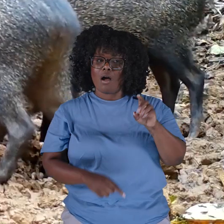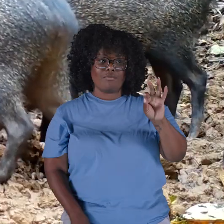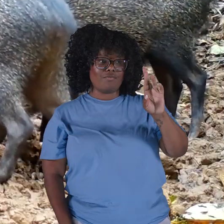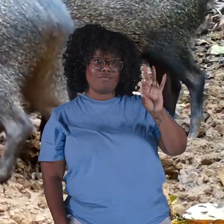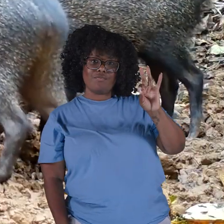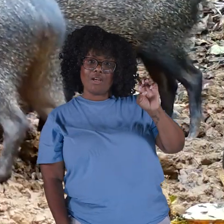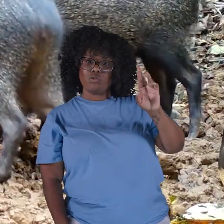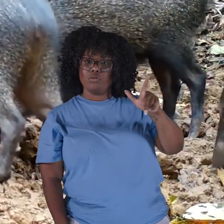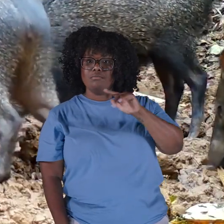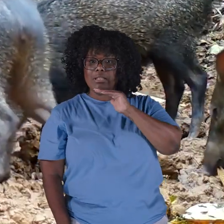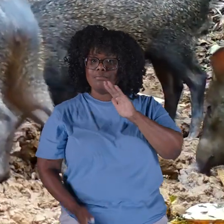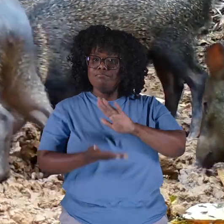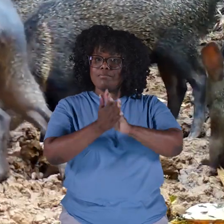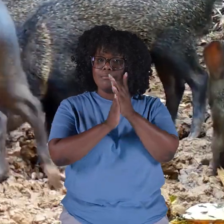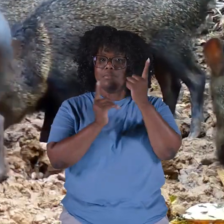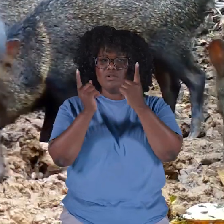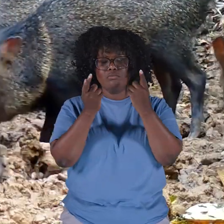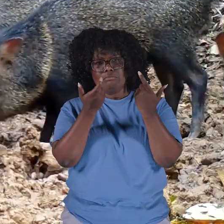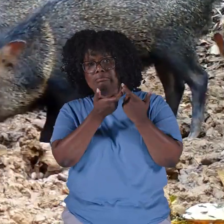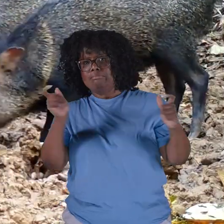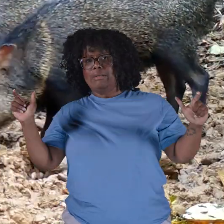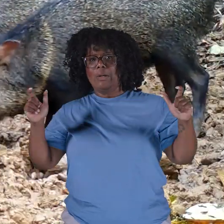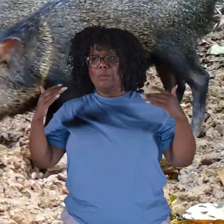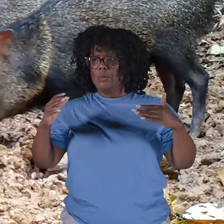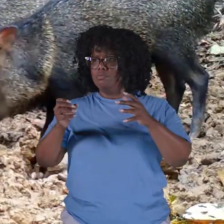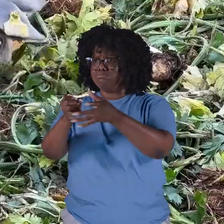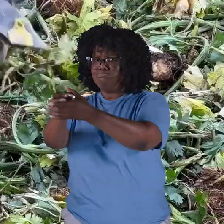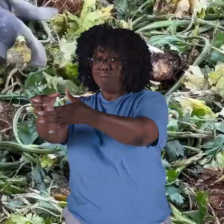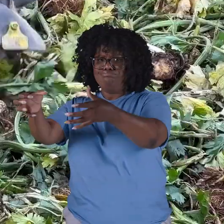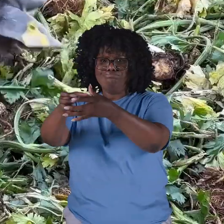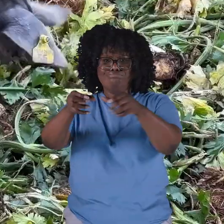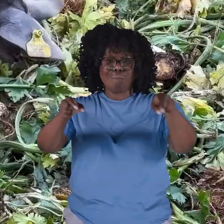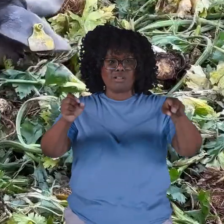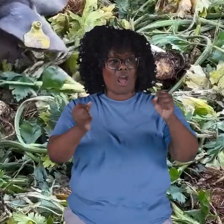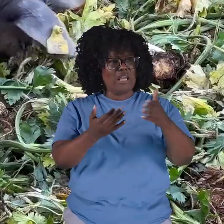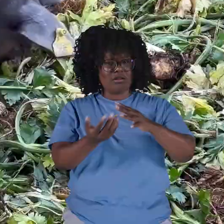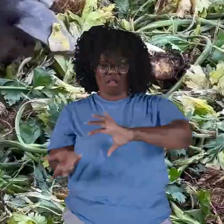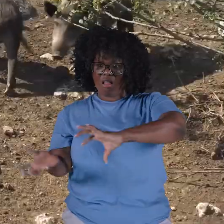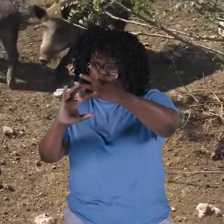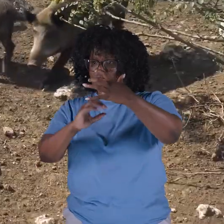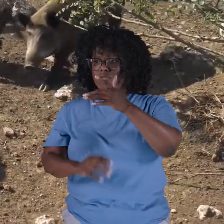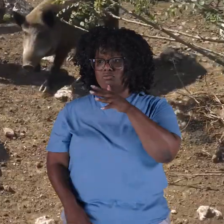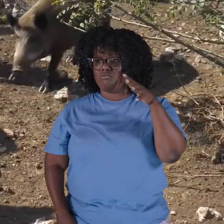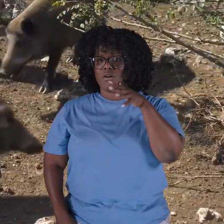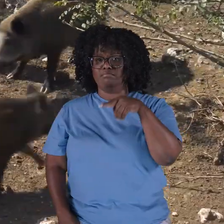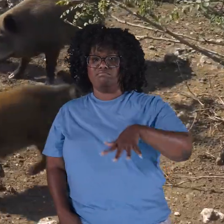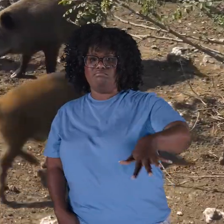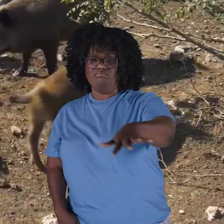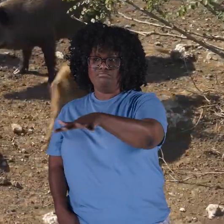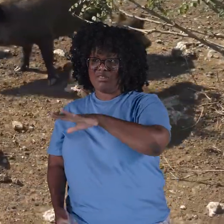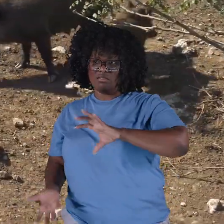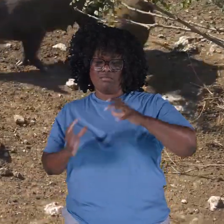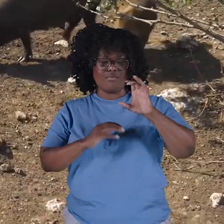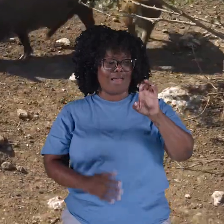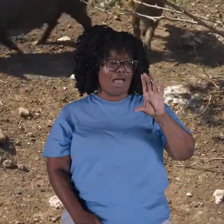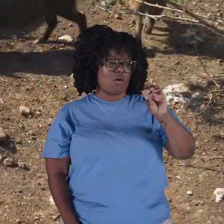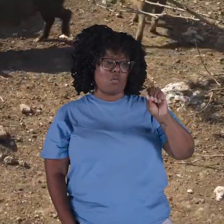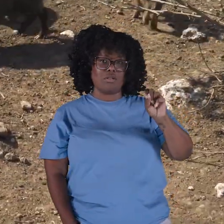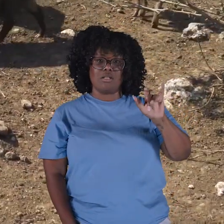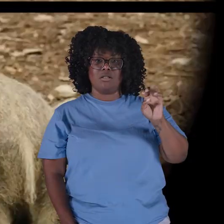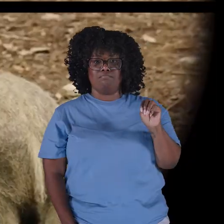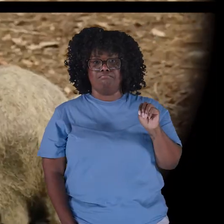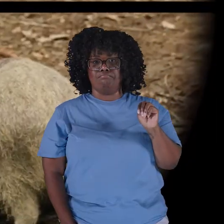feral pigs have become too numerous in other places and can damage crops or disrupt ecosystems.